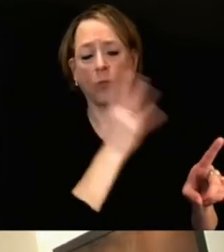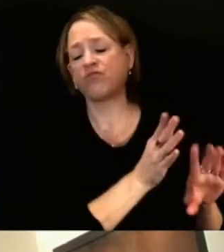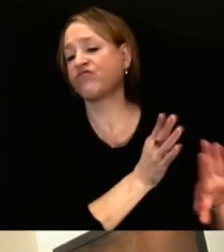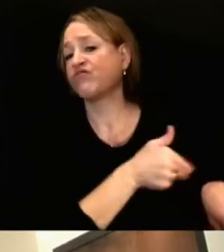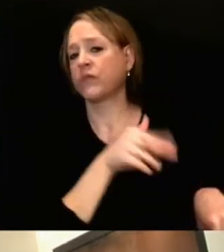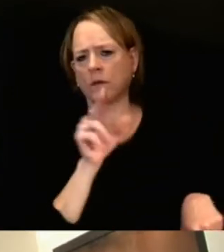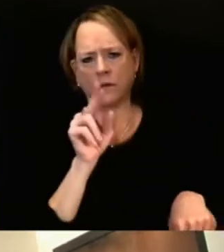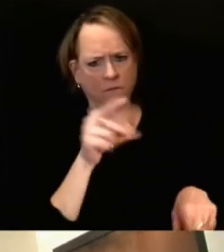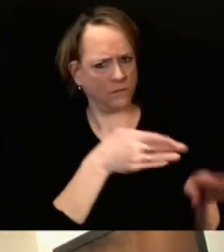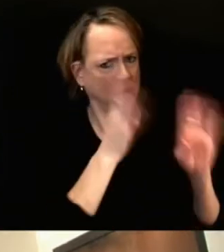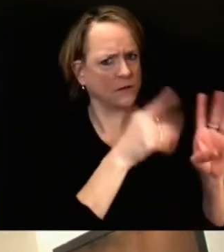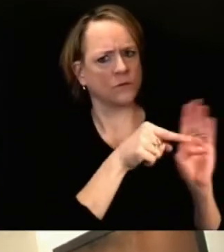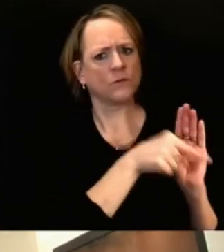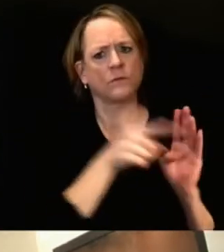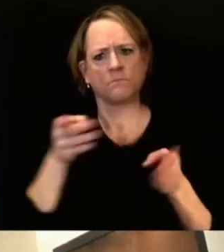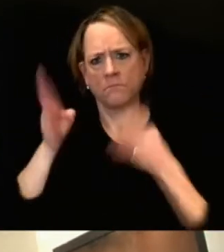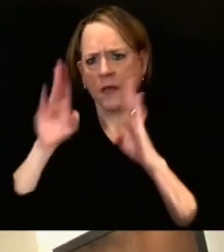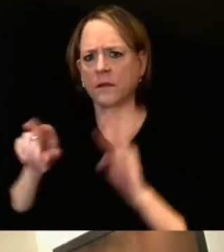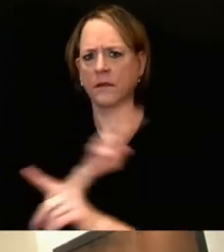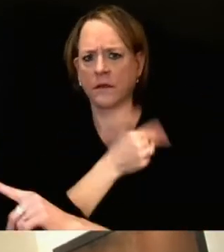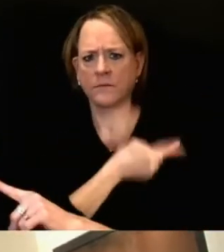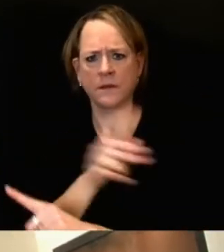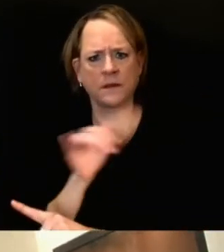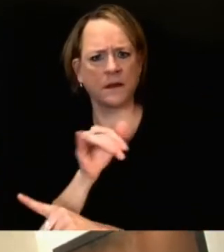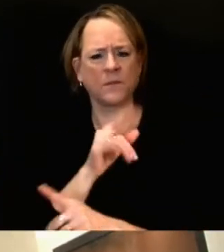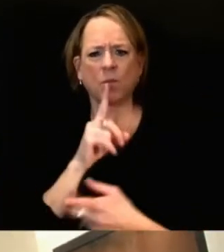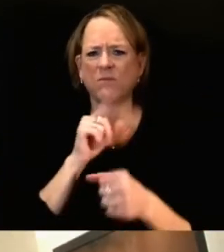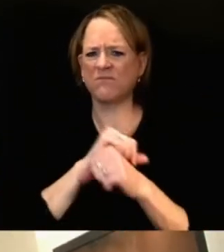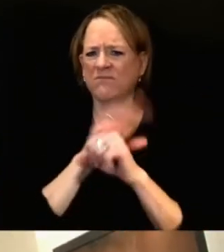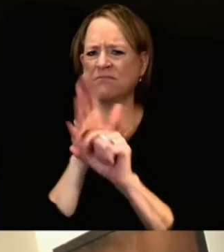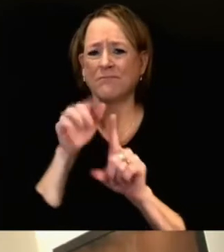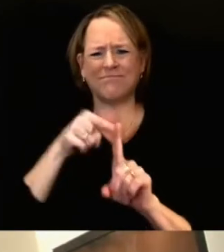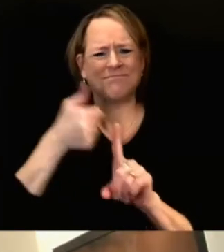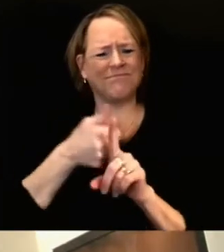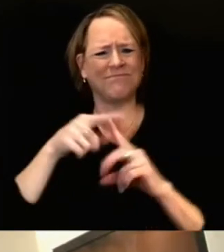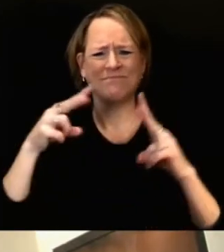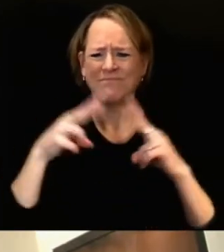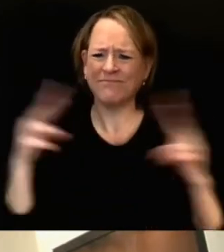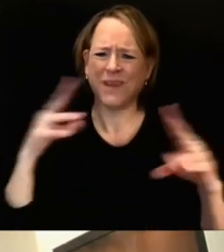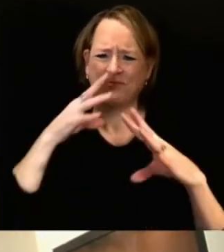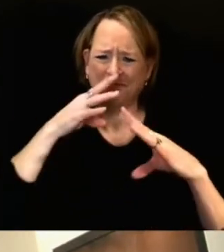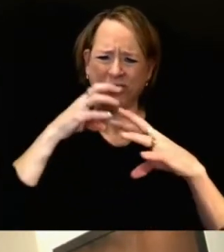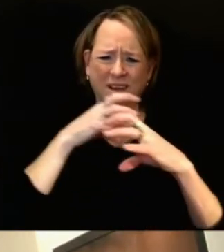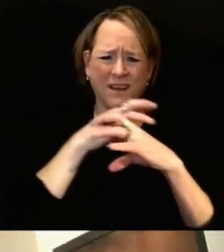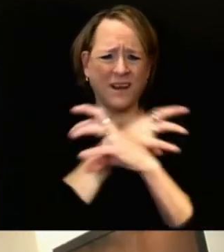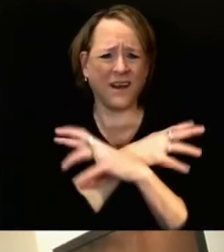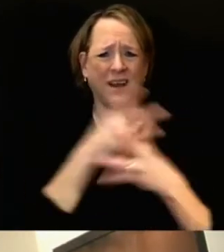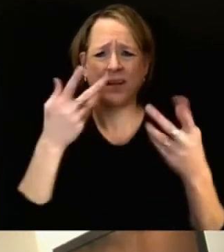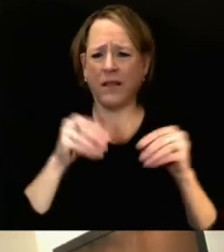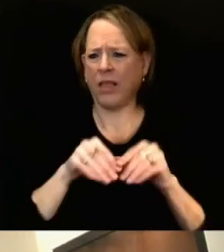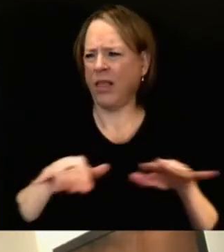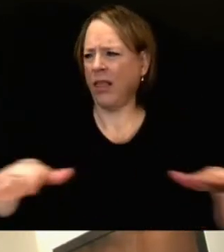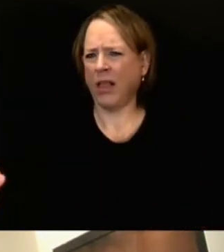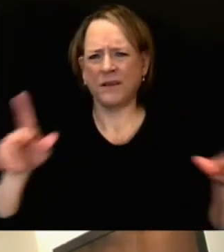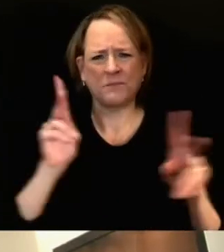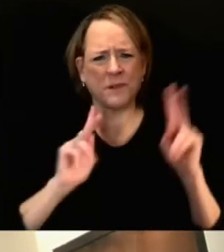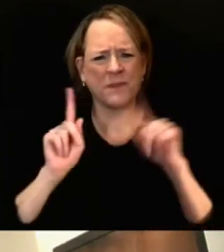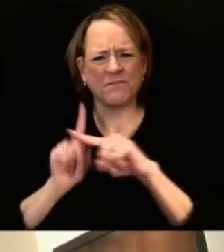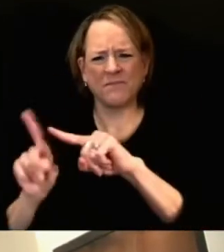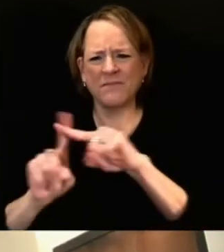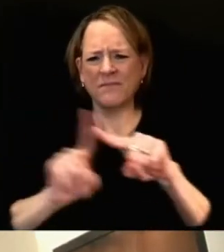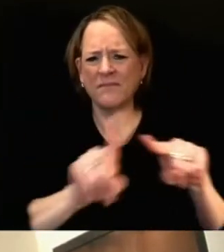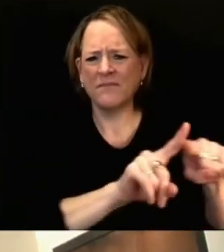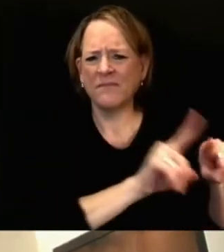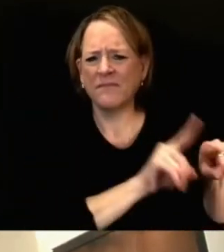affects our society in so many different complicated ways, you need multiple perspectives. And knowing how many people